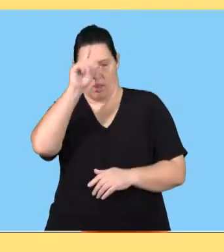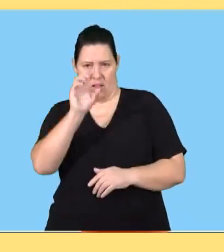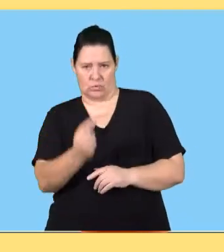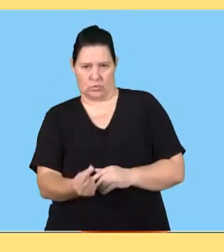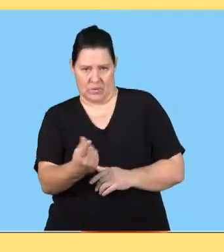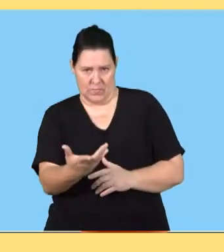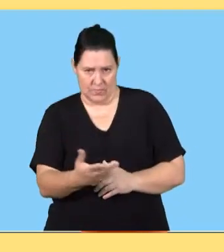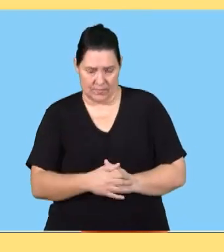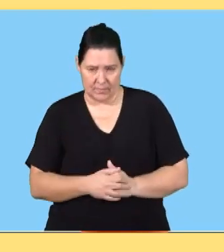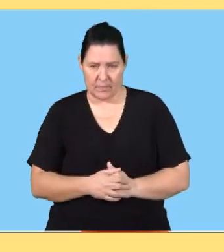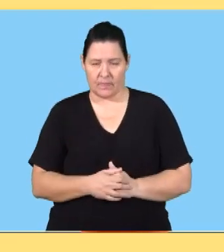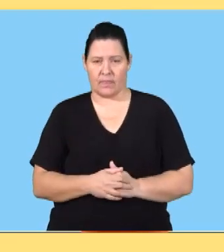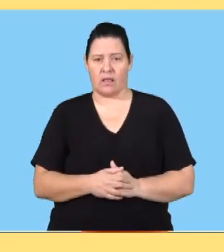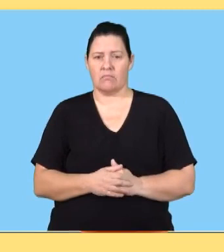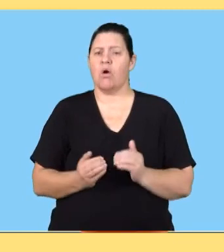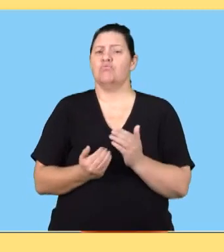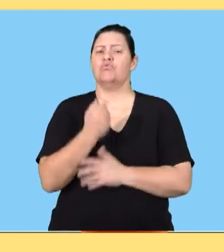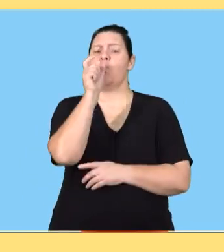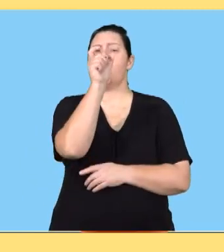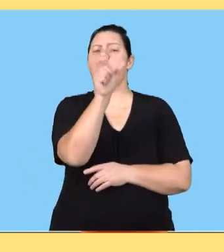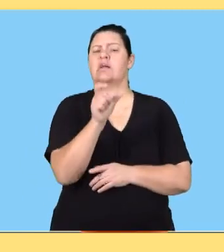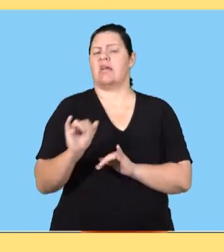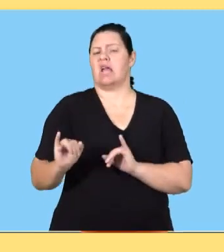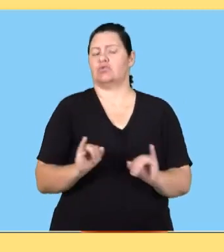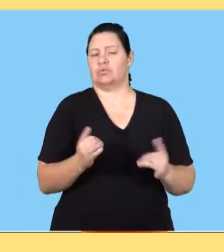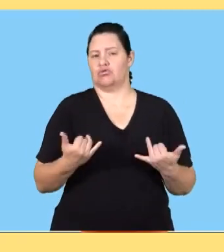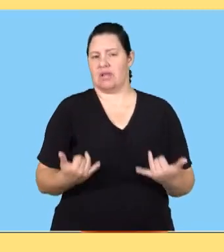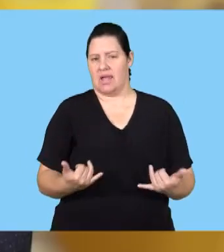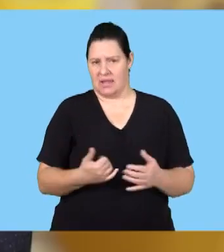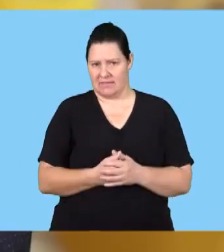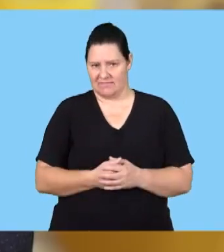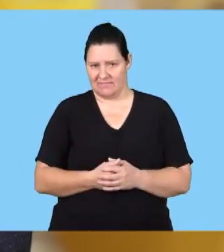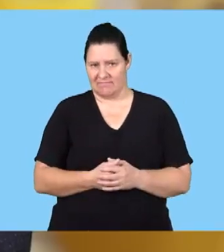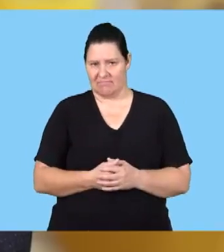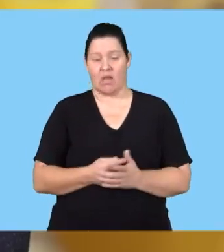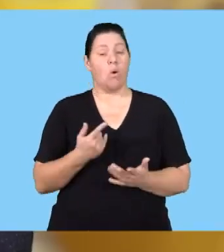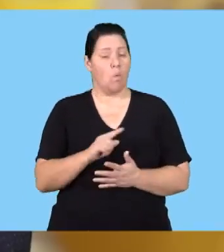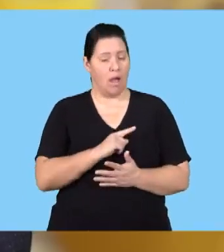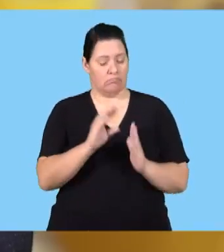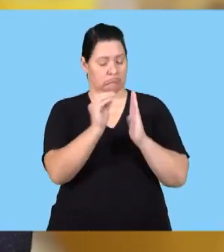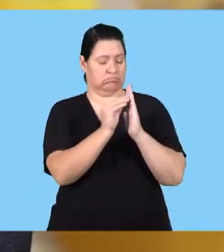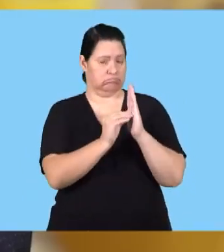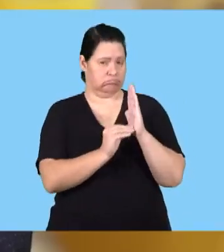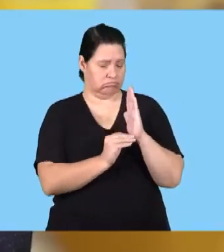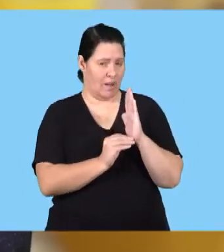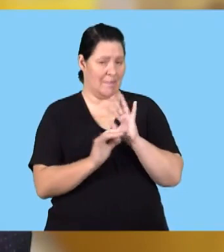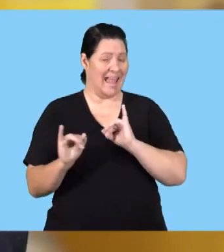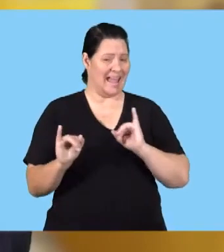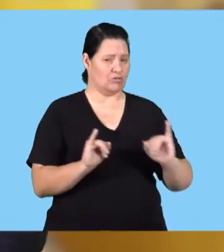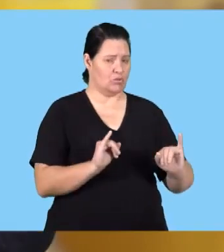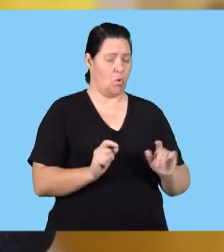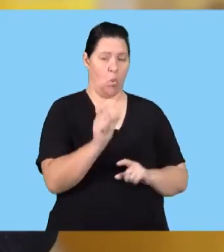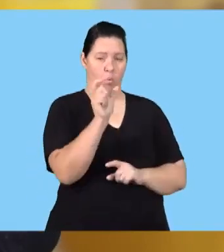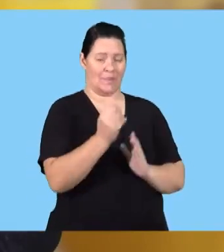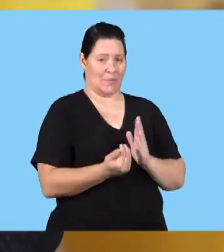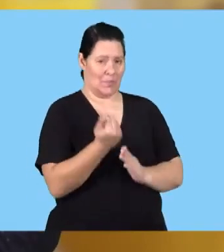equation. I have new words that I want to introduce to you today in today's class. Make sure you take this down as I